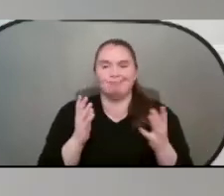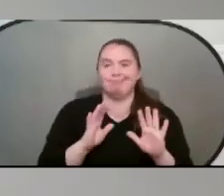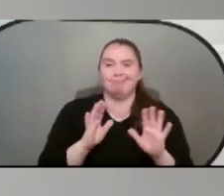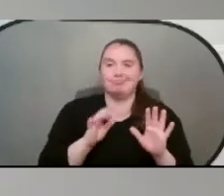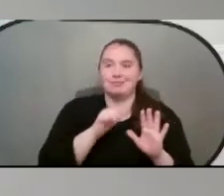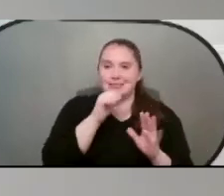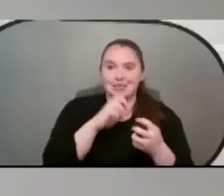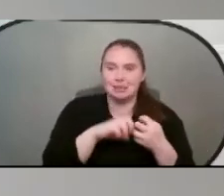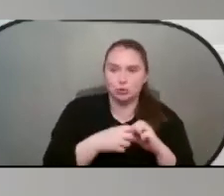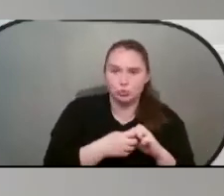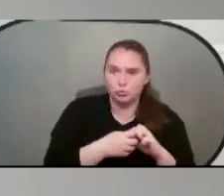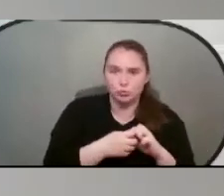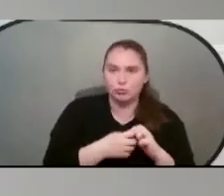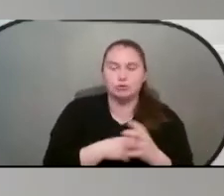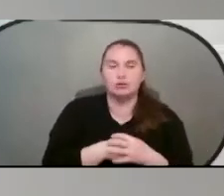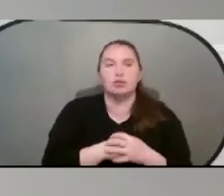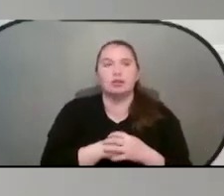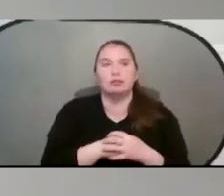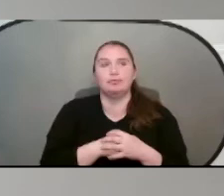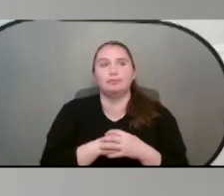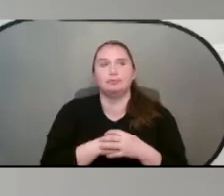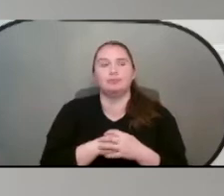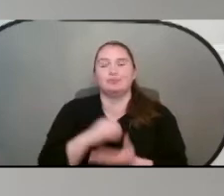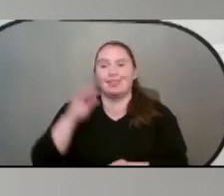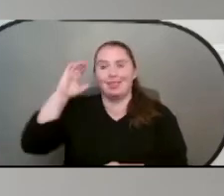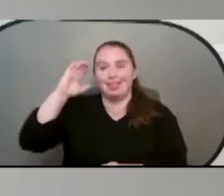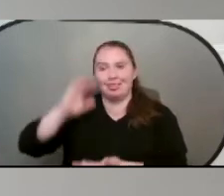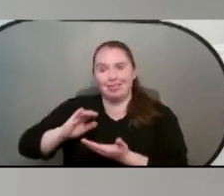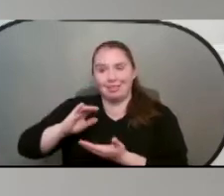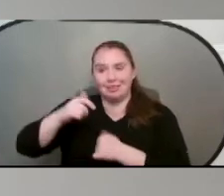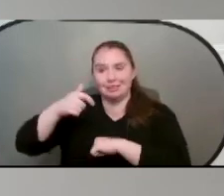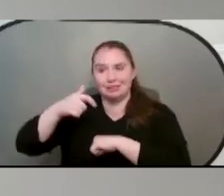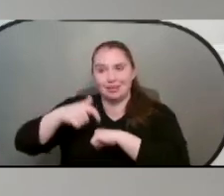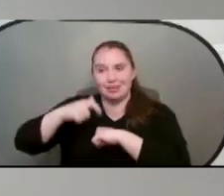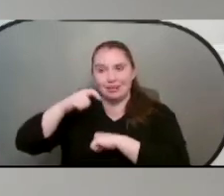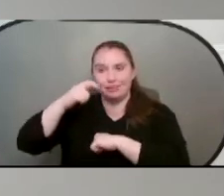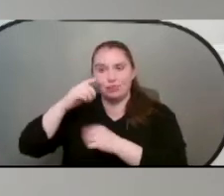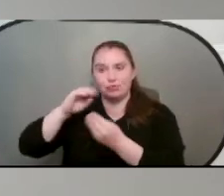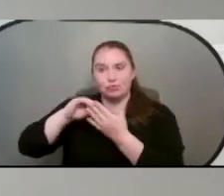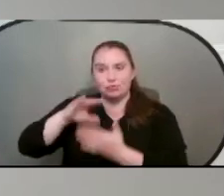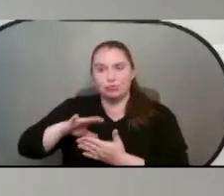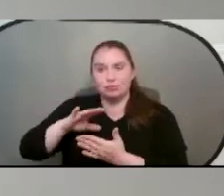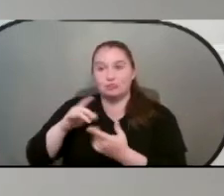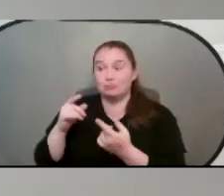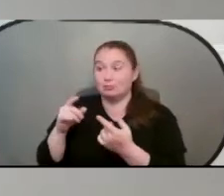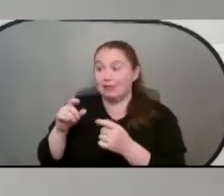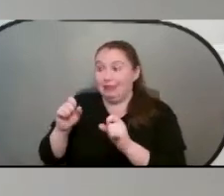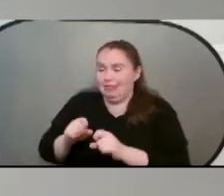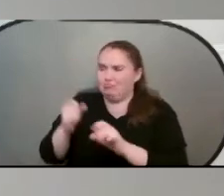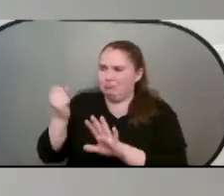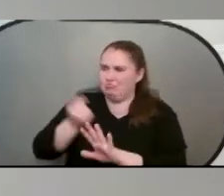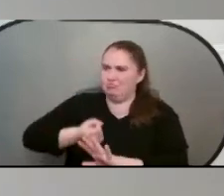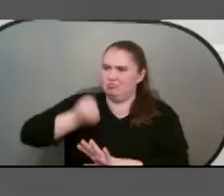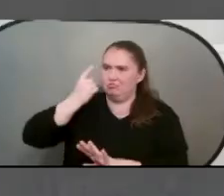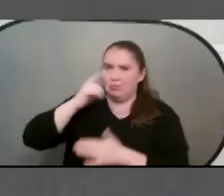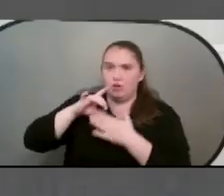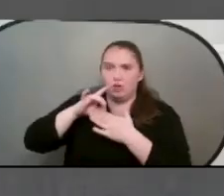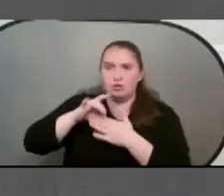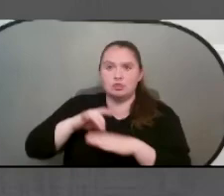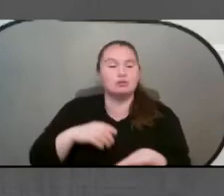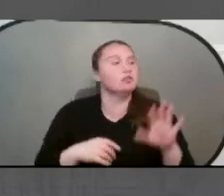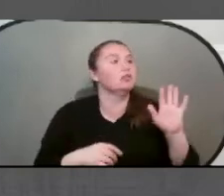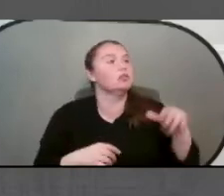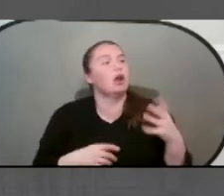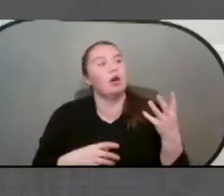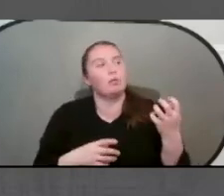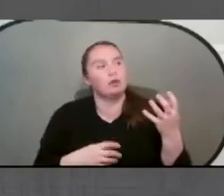less, um, less time for the students to truly understand what they're being taught. So I do